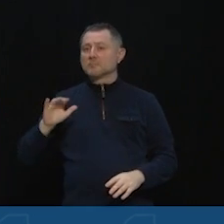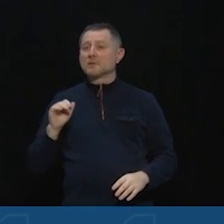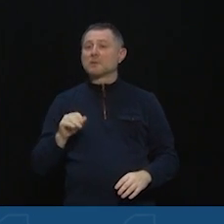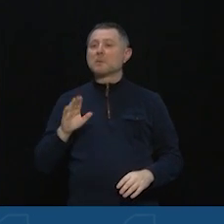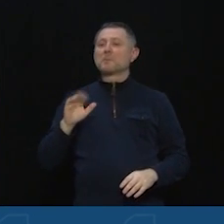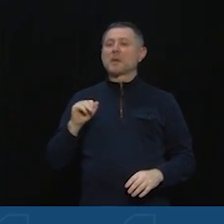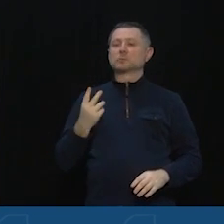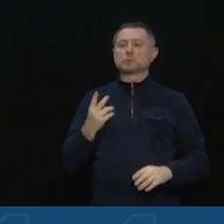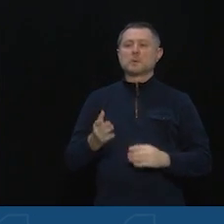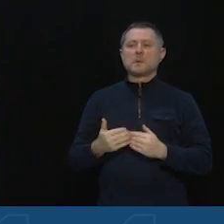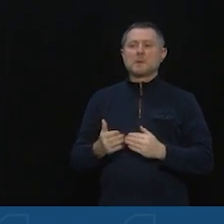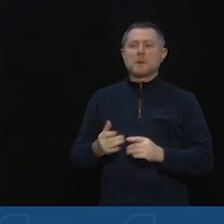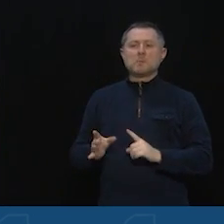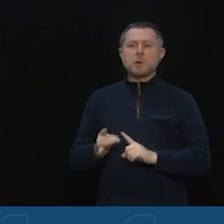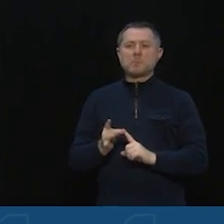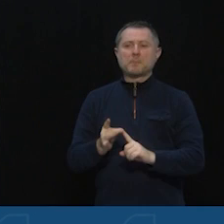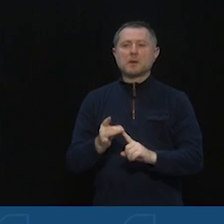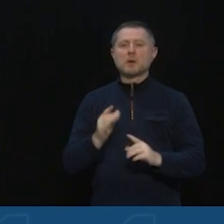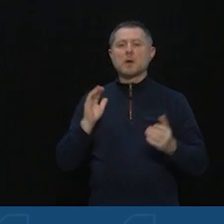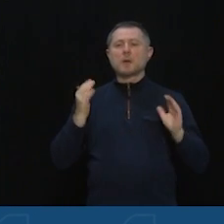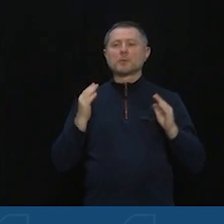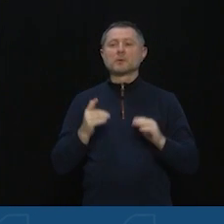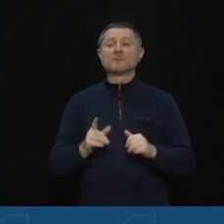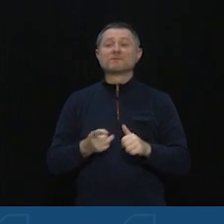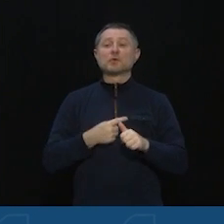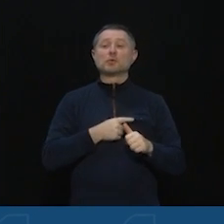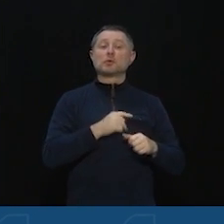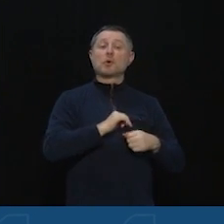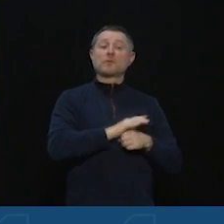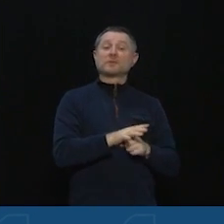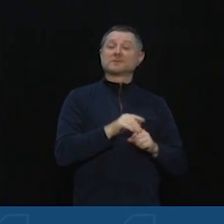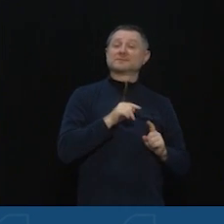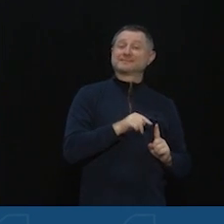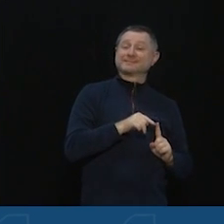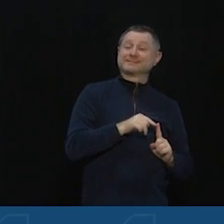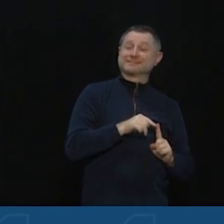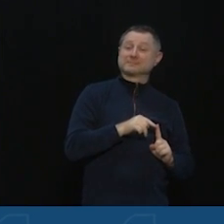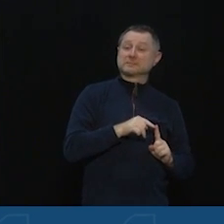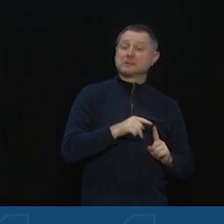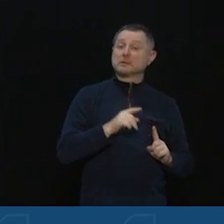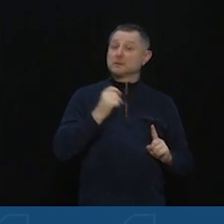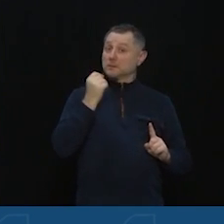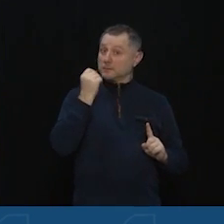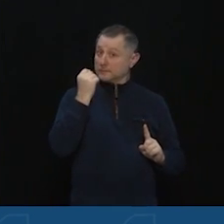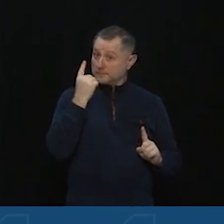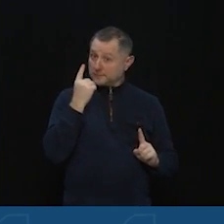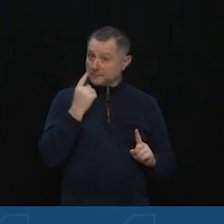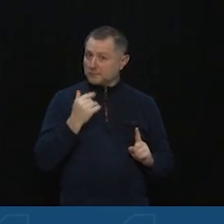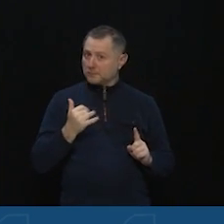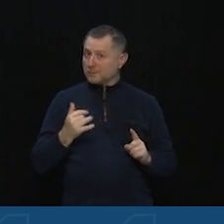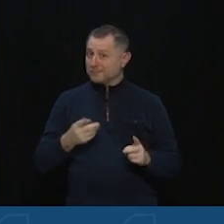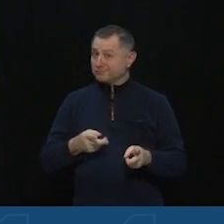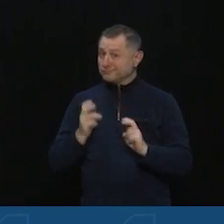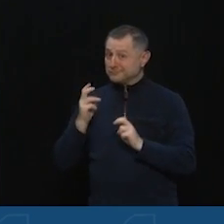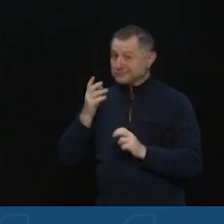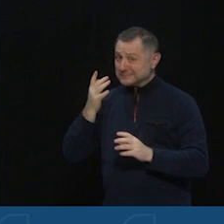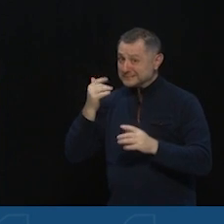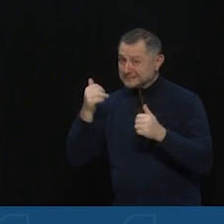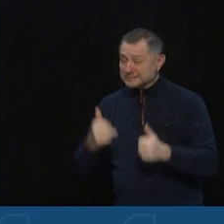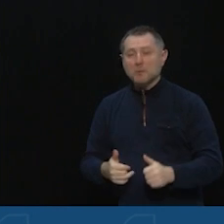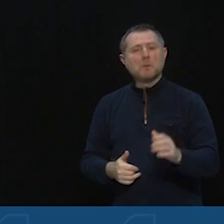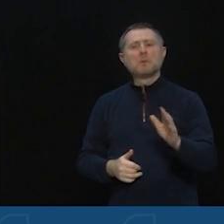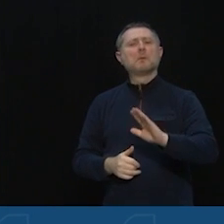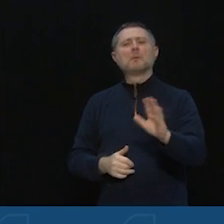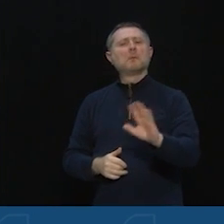know, than the original variant, but it does not appear to cause more severe illness, and it doesn't appear to have any